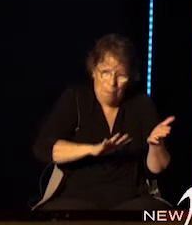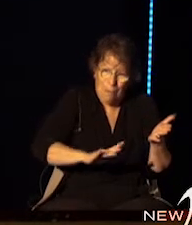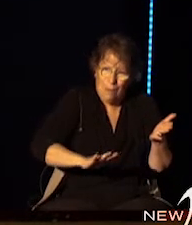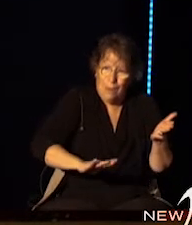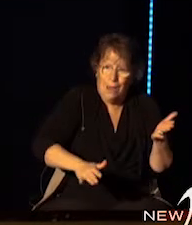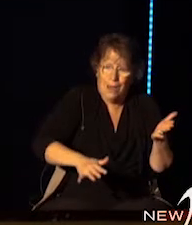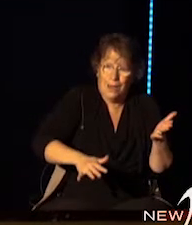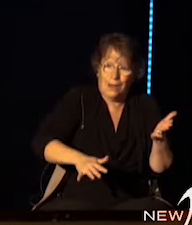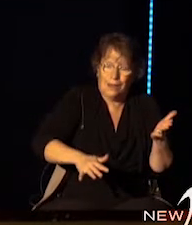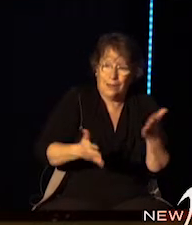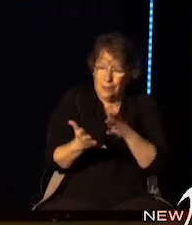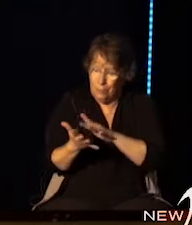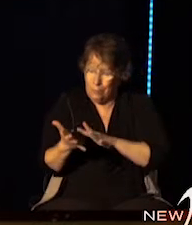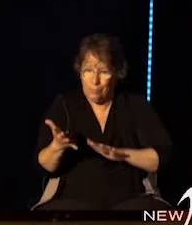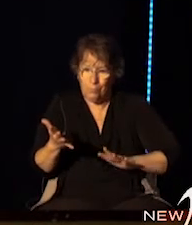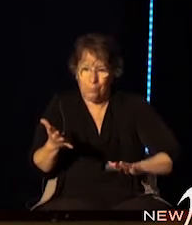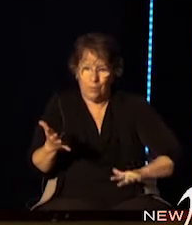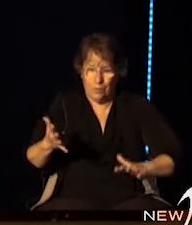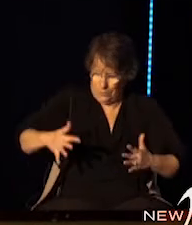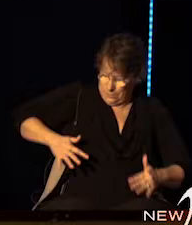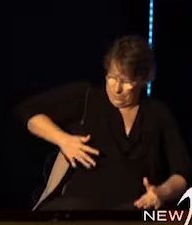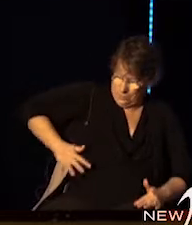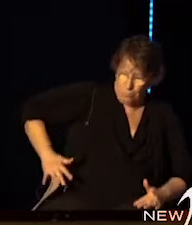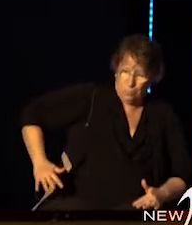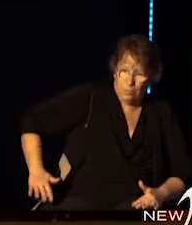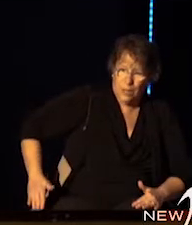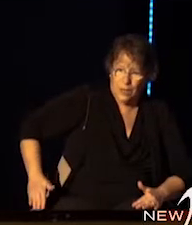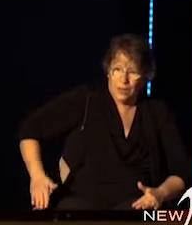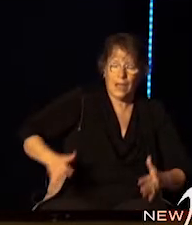in, may we drink in your mercy and your